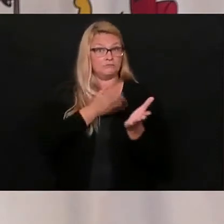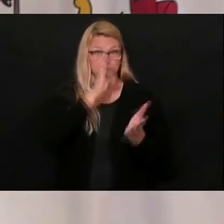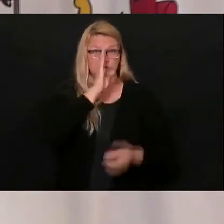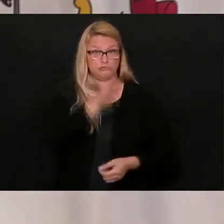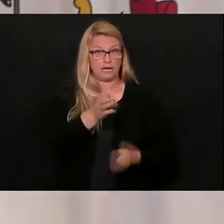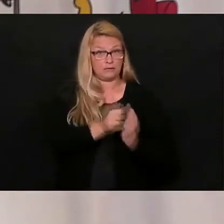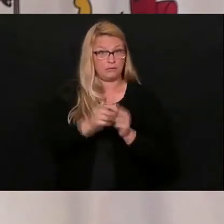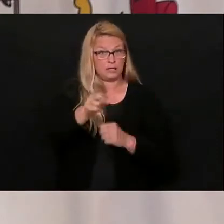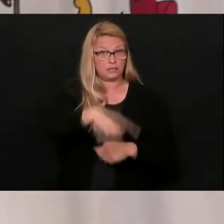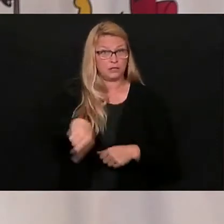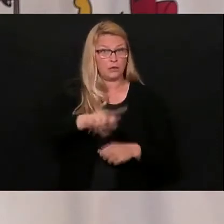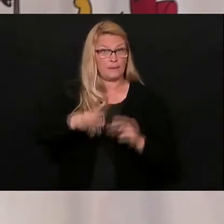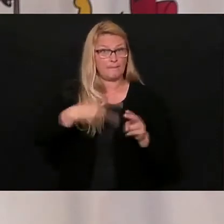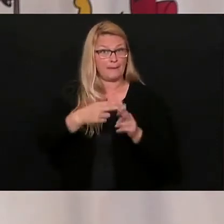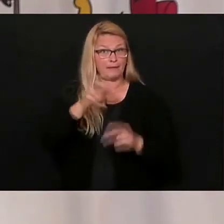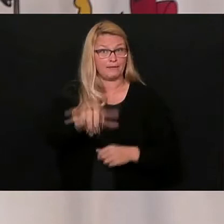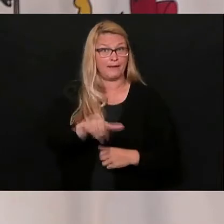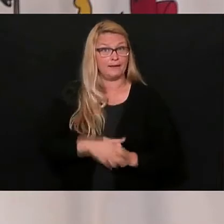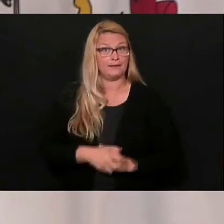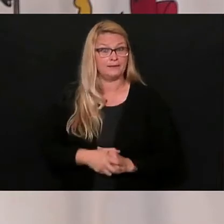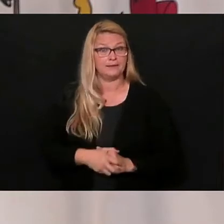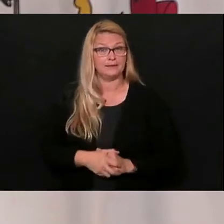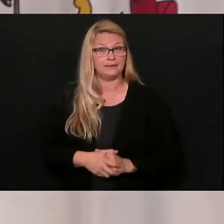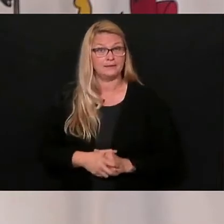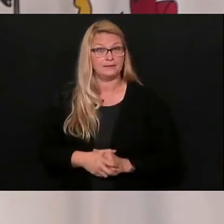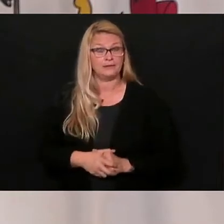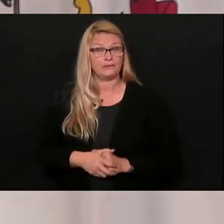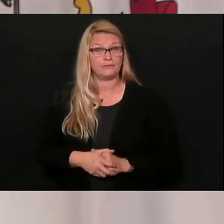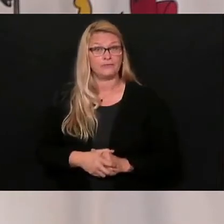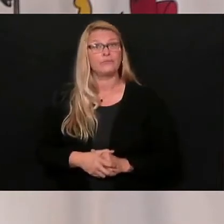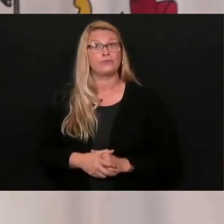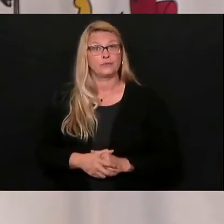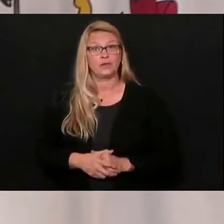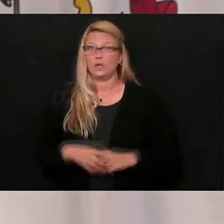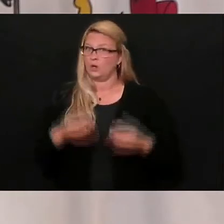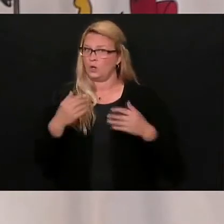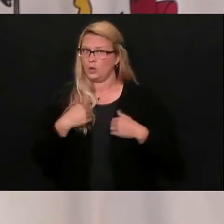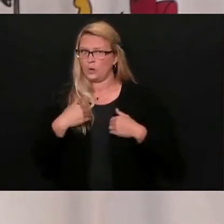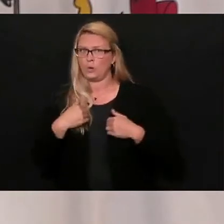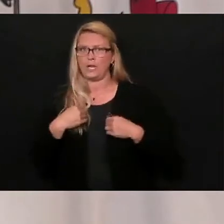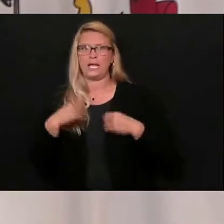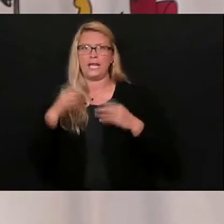that we have you know, scrubbed the system to